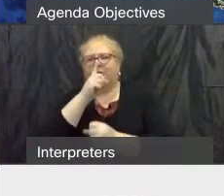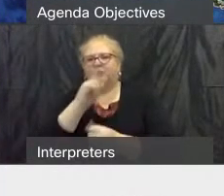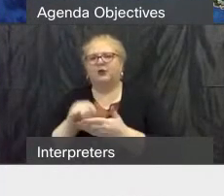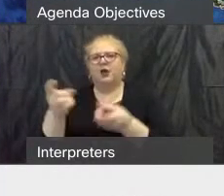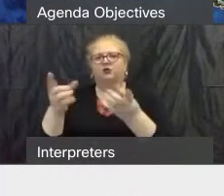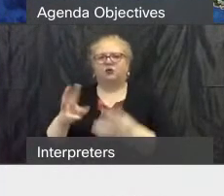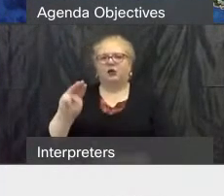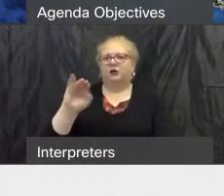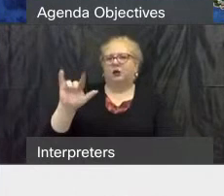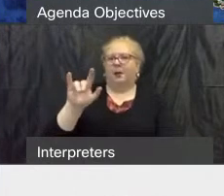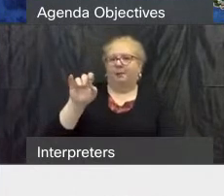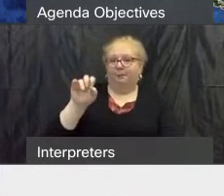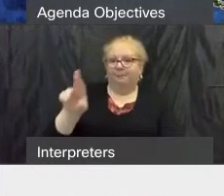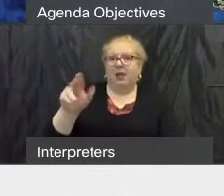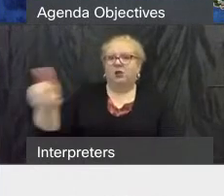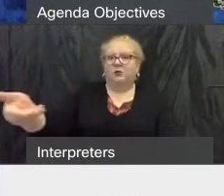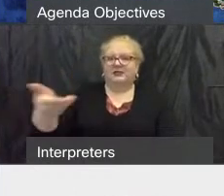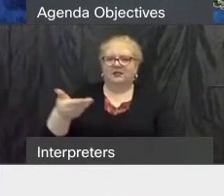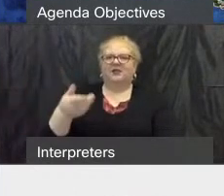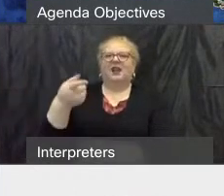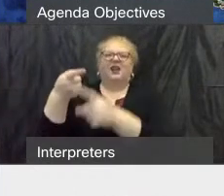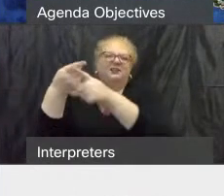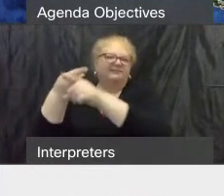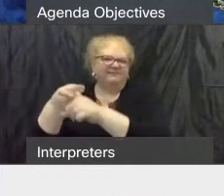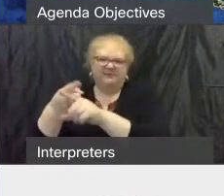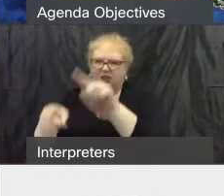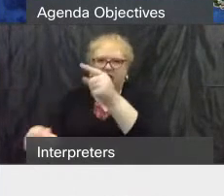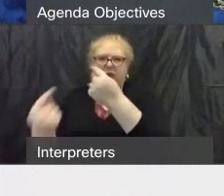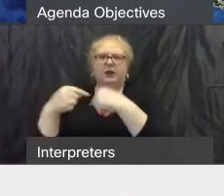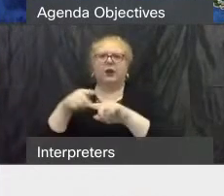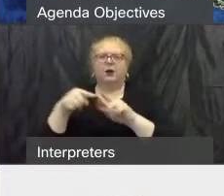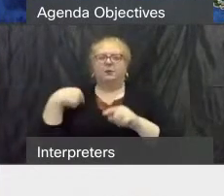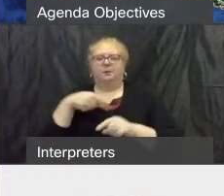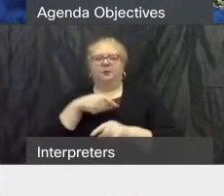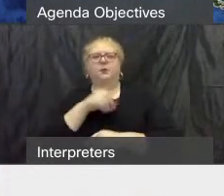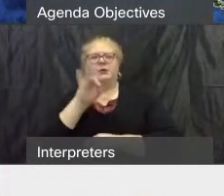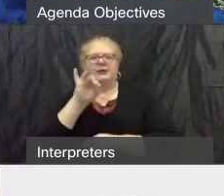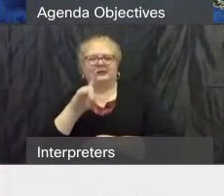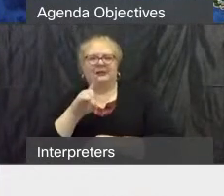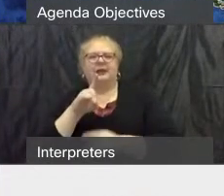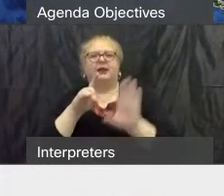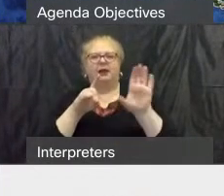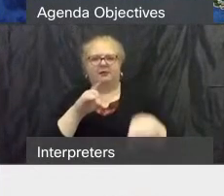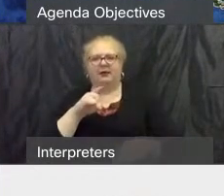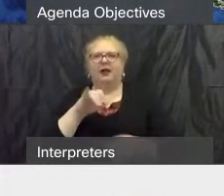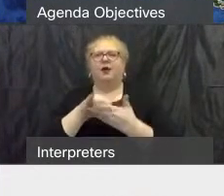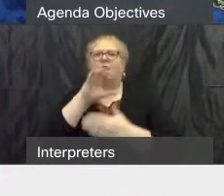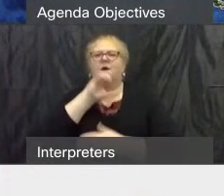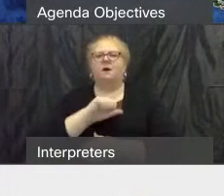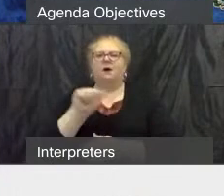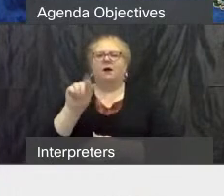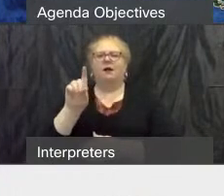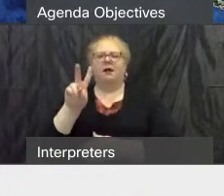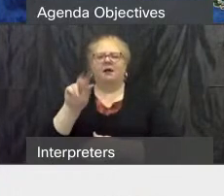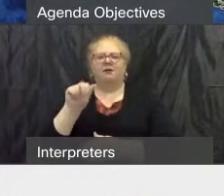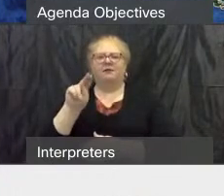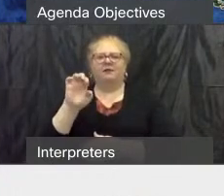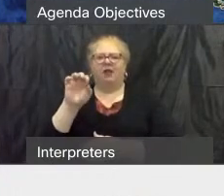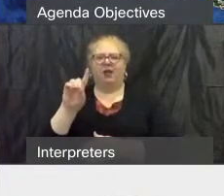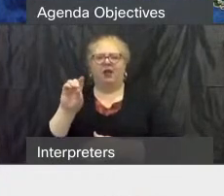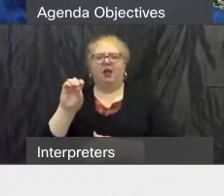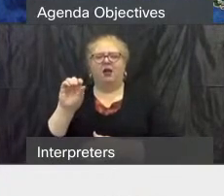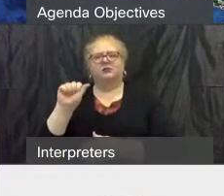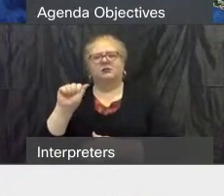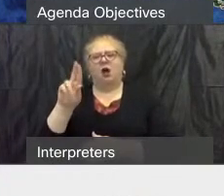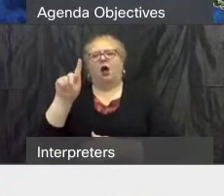conflict where we looked at and basically took down the old Advanced Auto on Asher Avenue. That's a part of targeted community development, one,